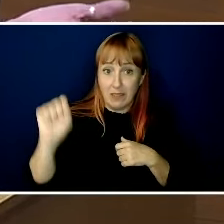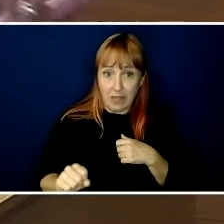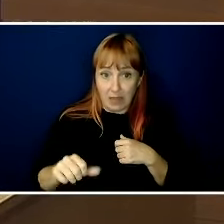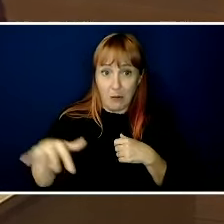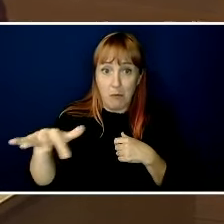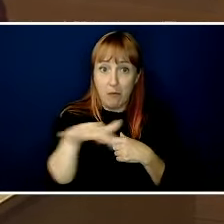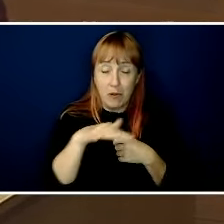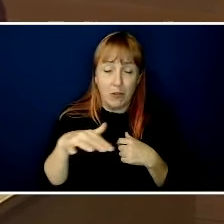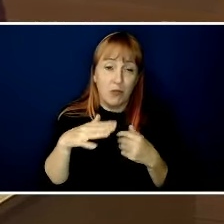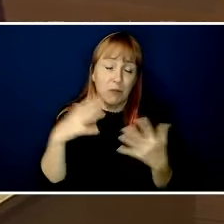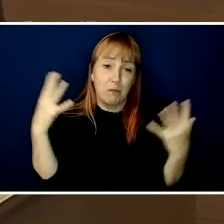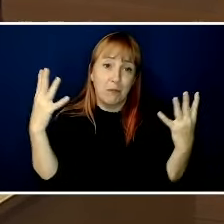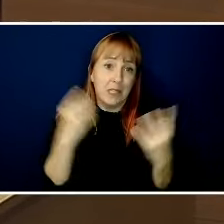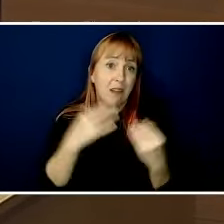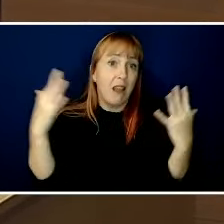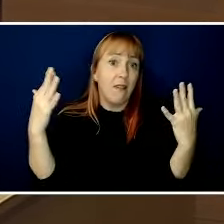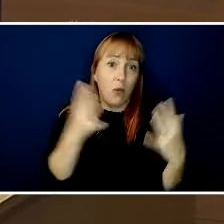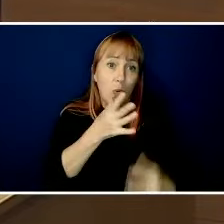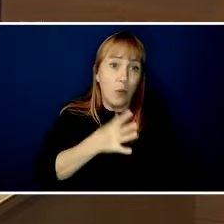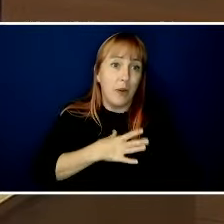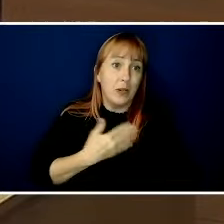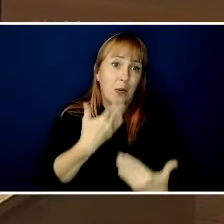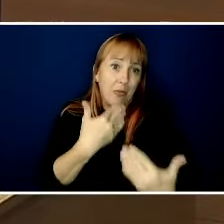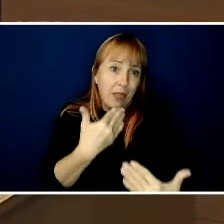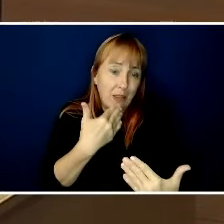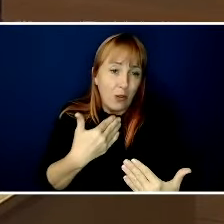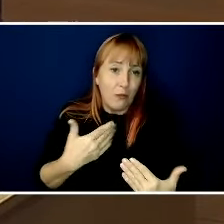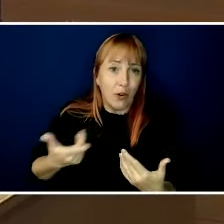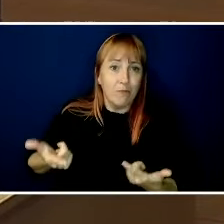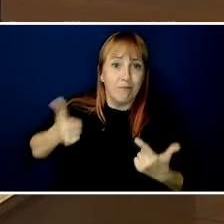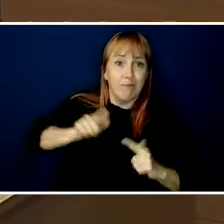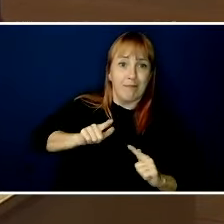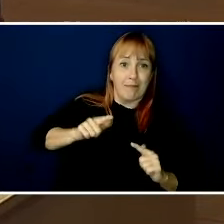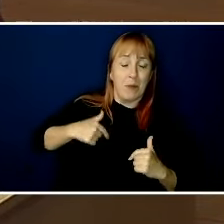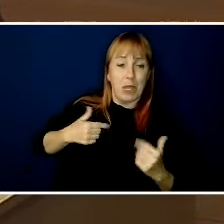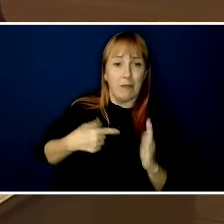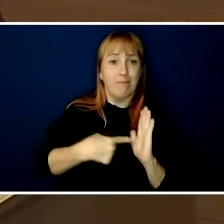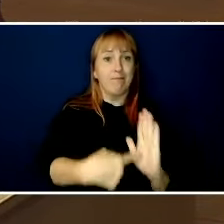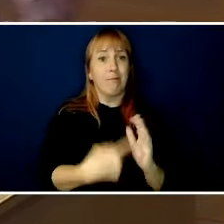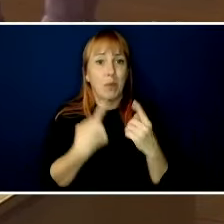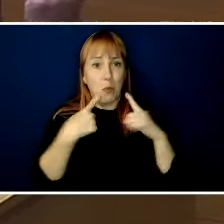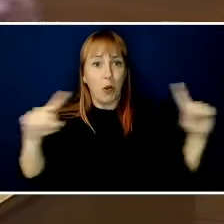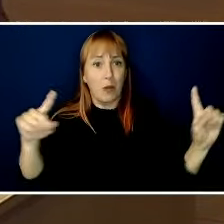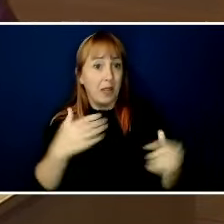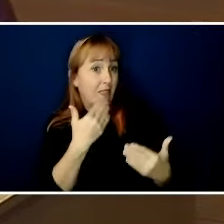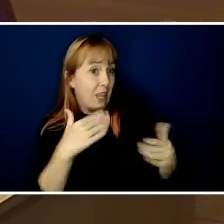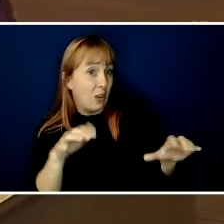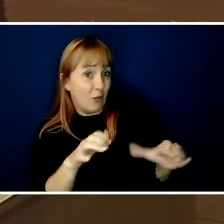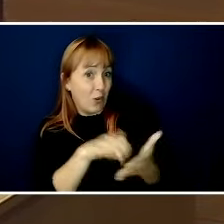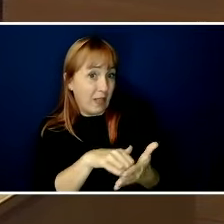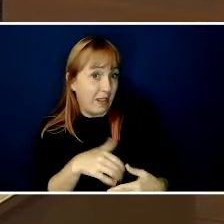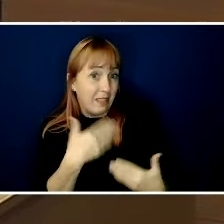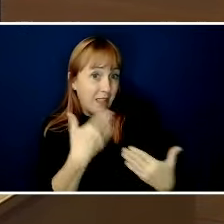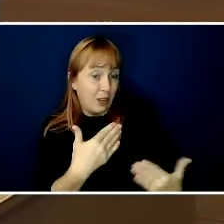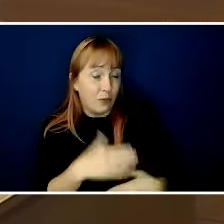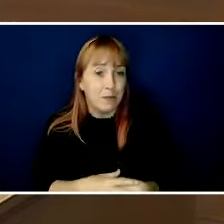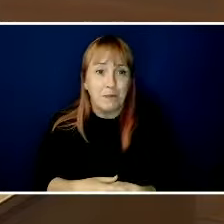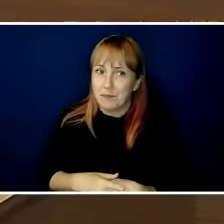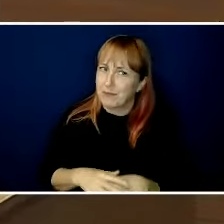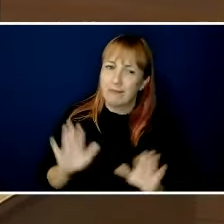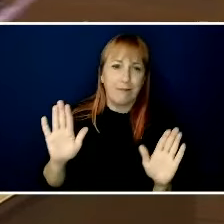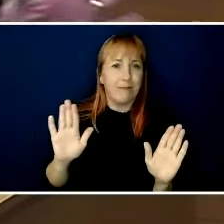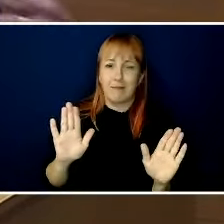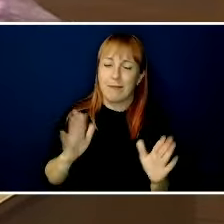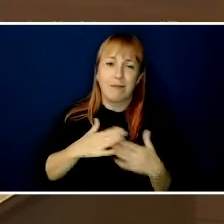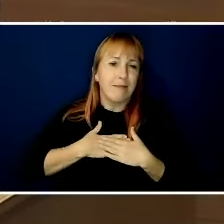So thank you so much for letting me do that. It was an honor. Thank you for doing that. Pardon? Thank you for doing that. Oh, it was so